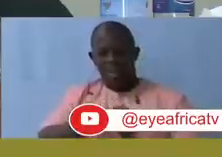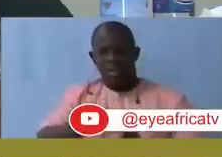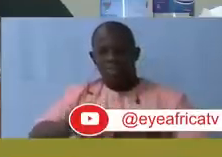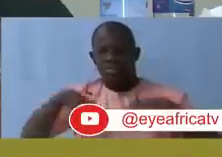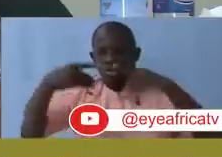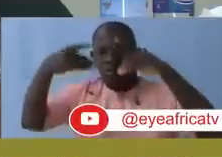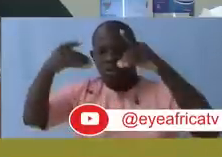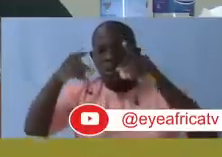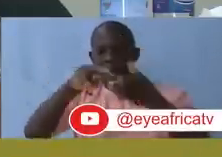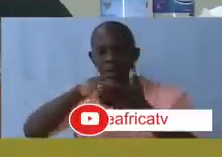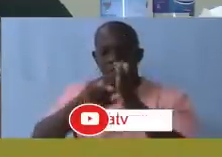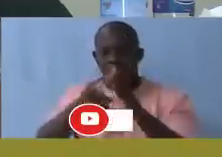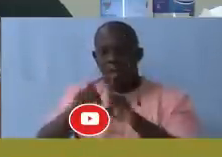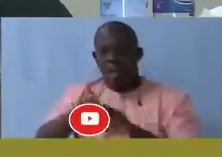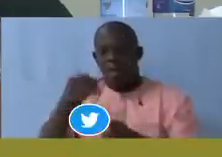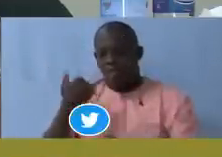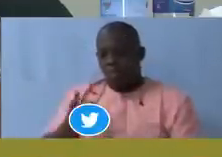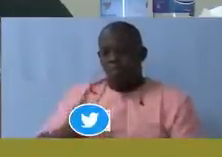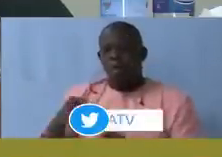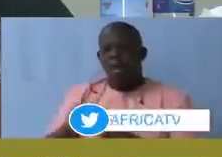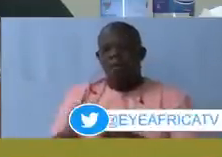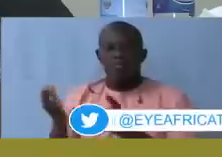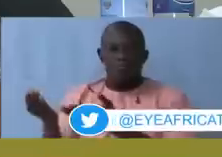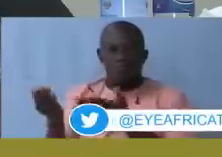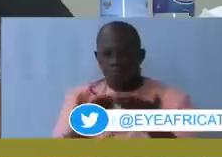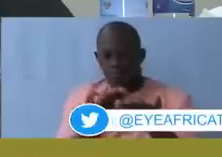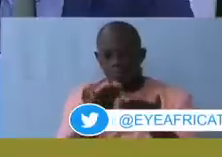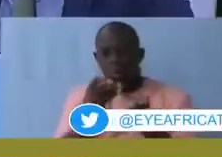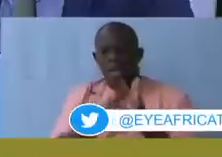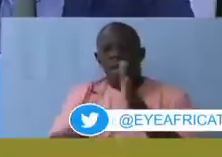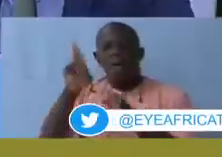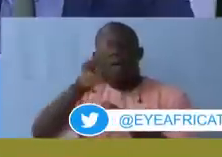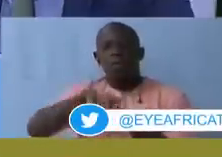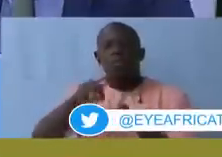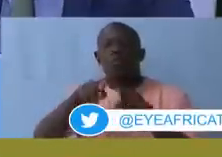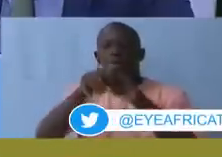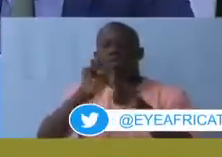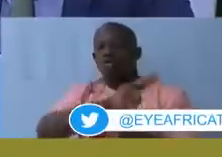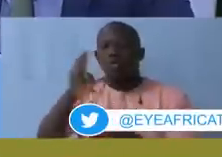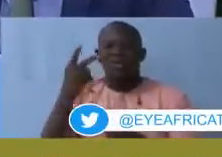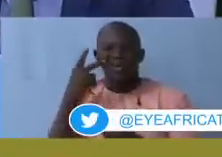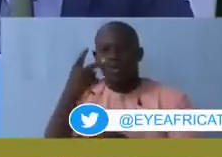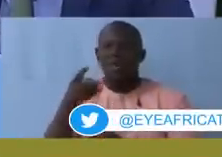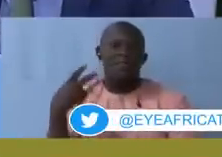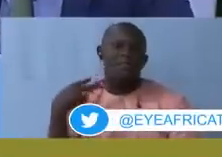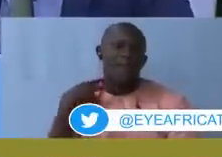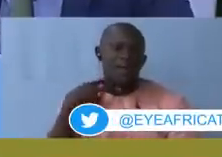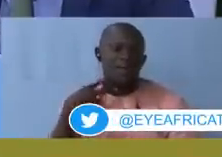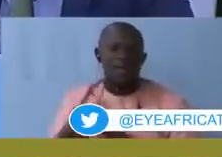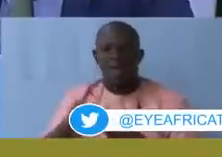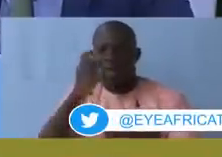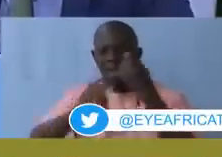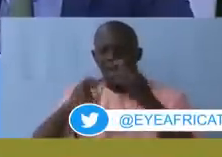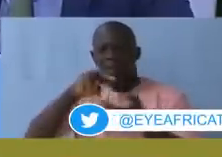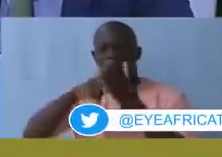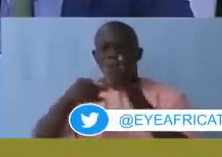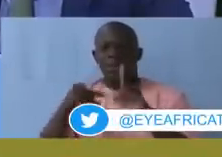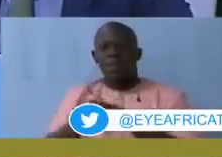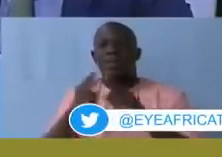with undetectable viral loads? Wasn't that their pronouncement? Yes, that was